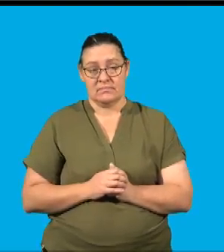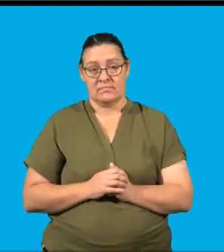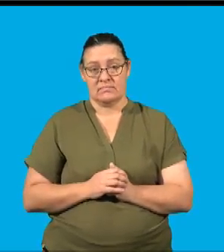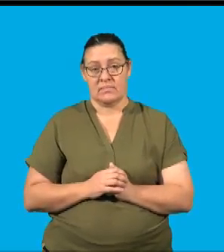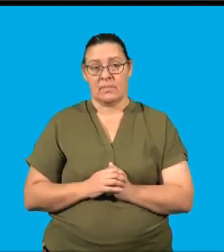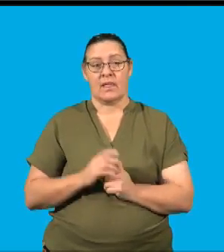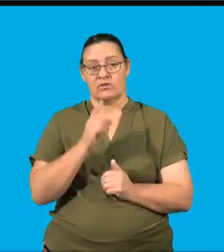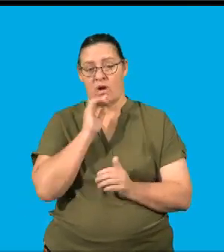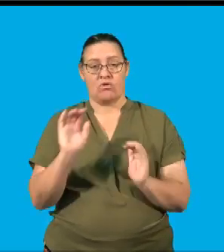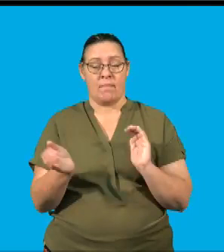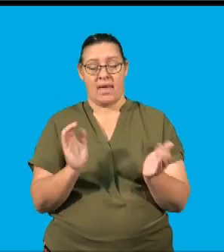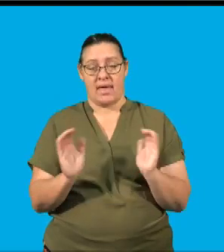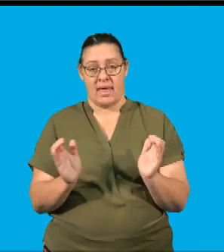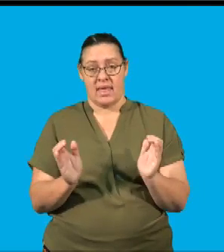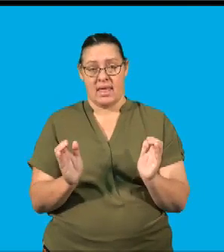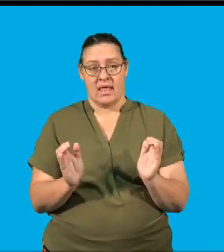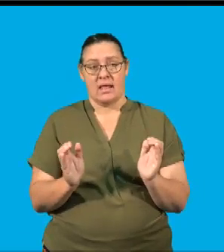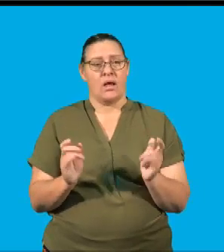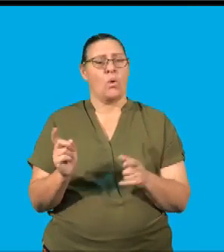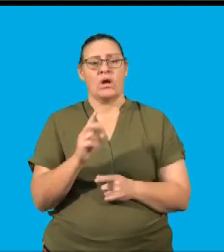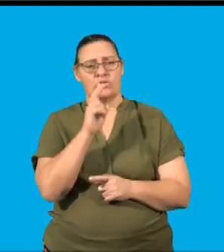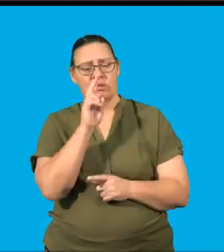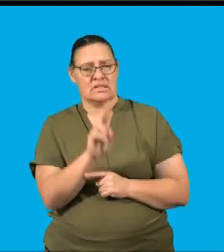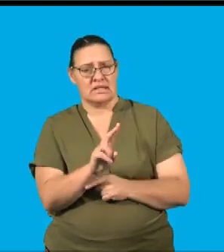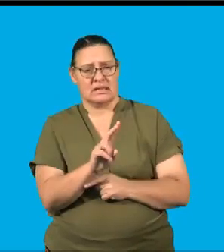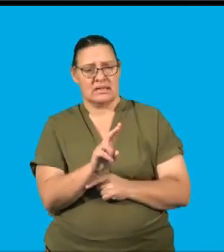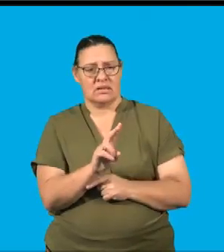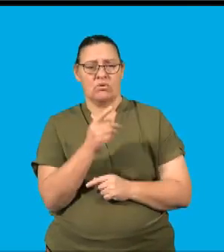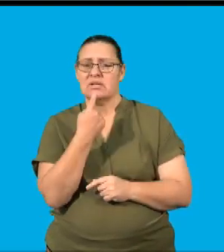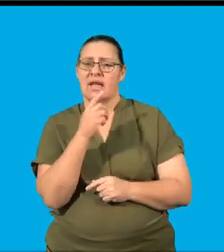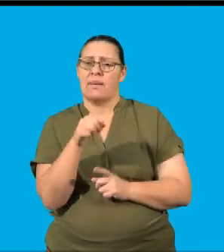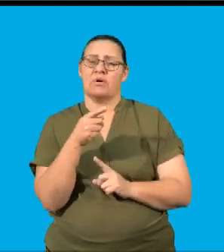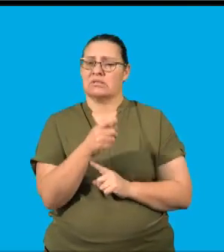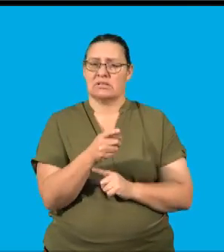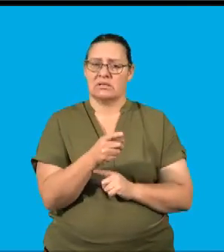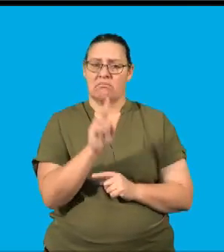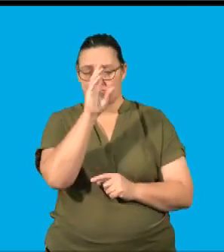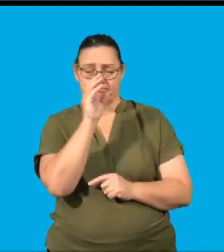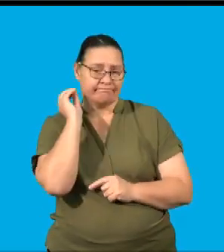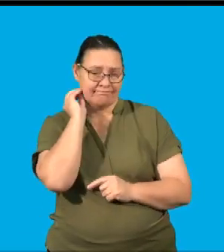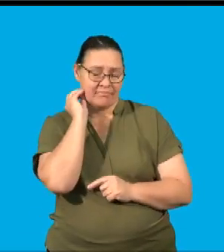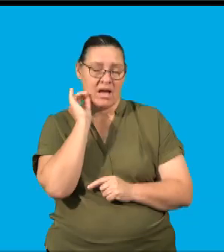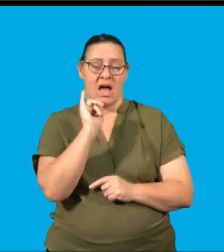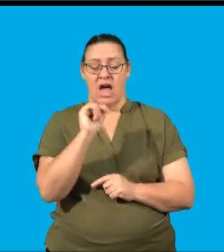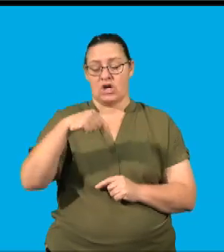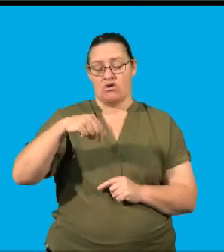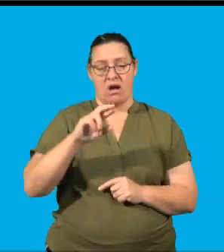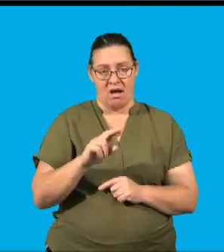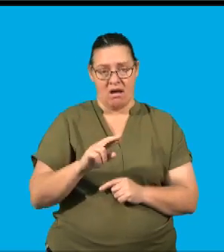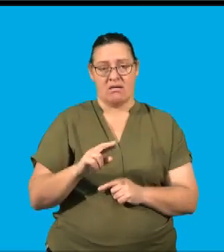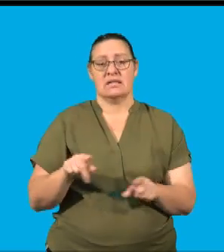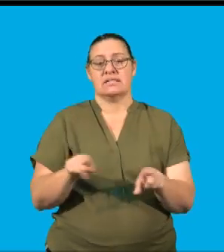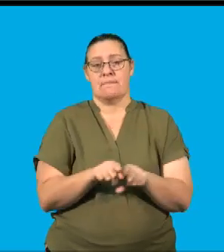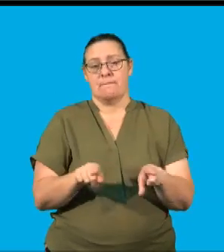So they said we must compare. When you are comparing them, what can you see? What can you say about them? What are you noting? The interquartile